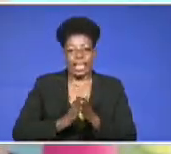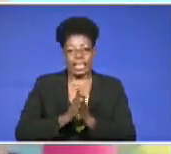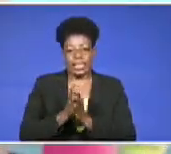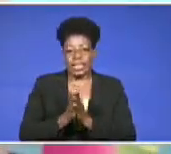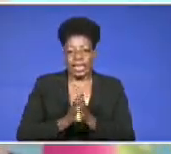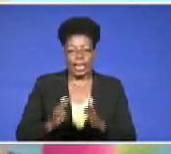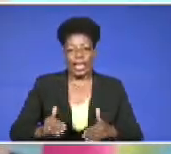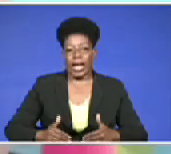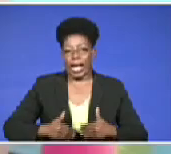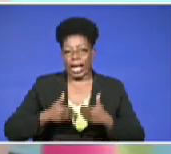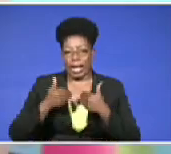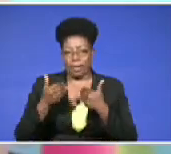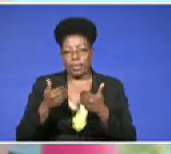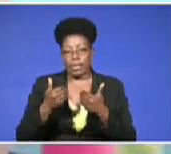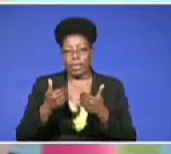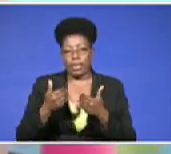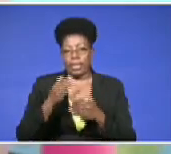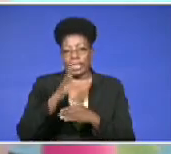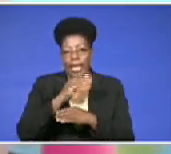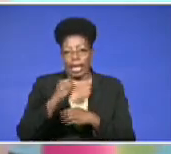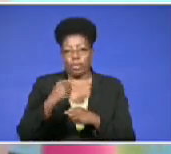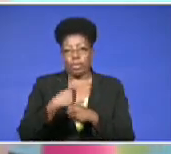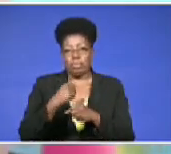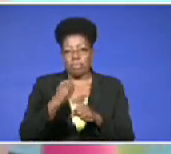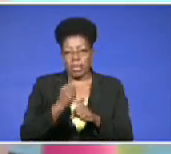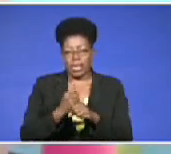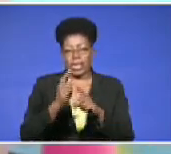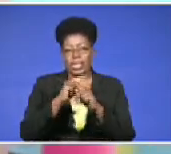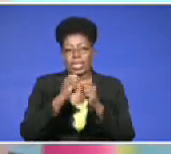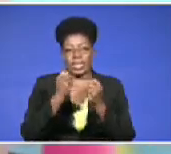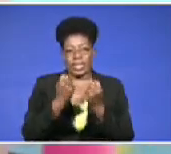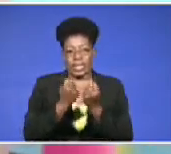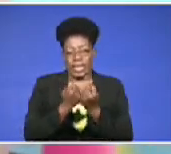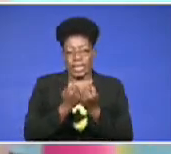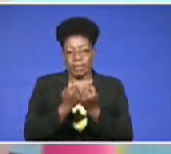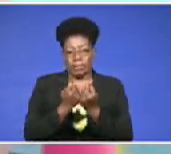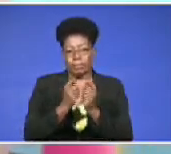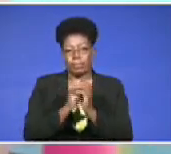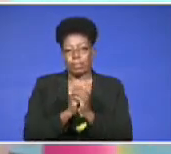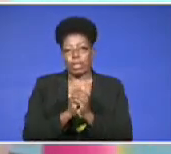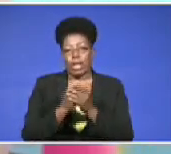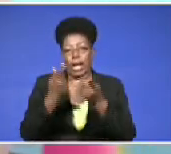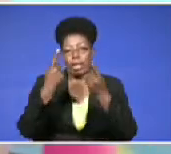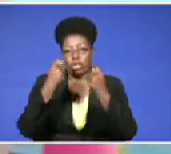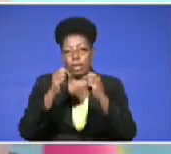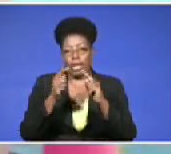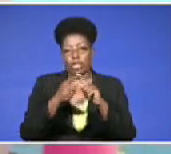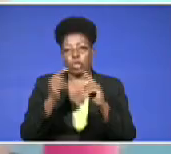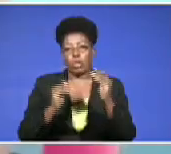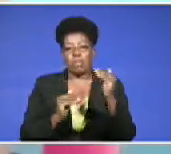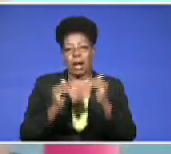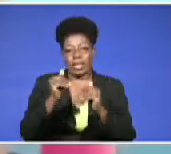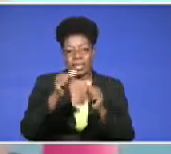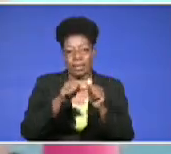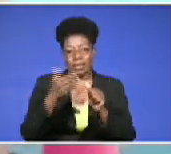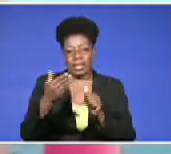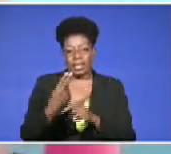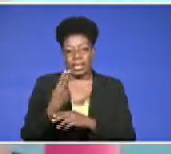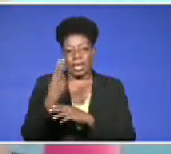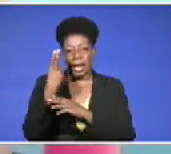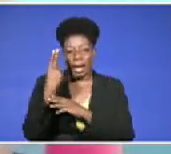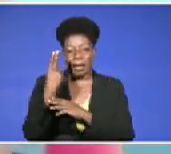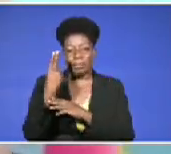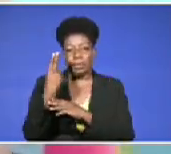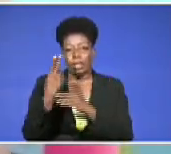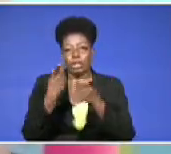and very happy that I was able to make the CARIFTA team. And what I do to try and balance everything, I try to stay up date with